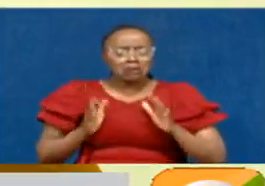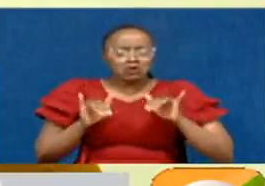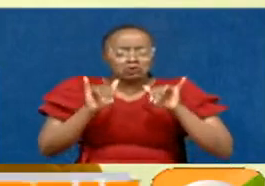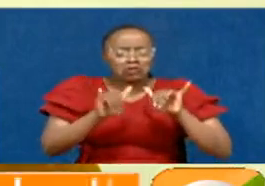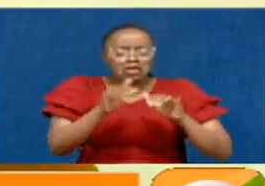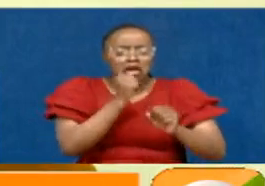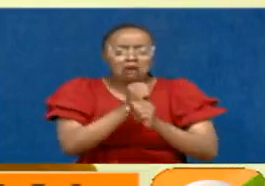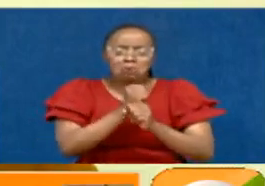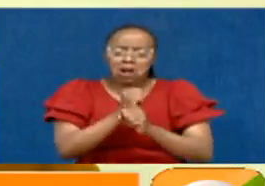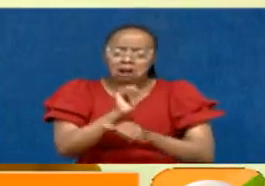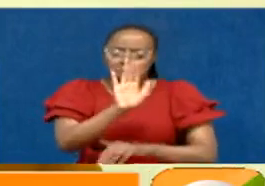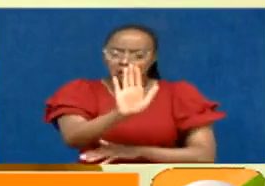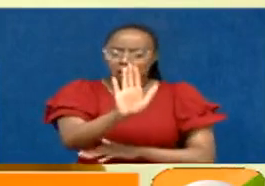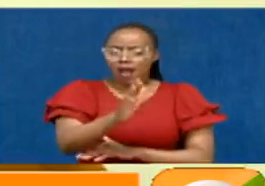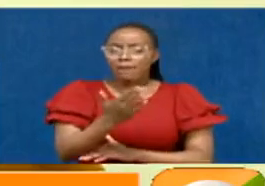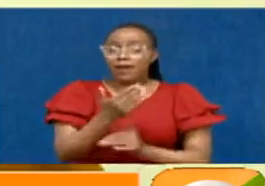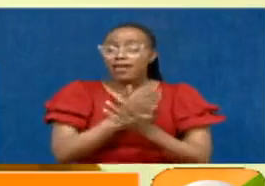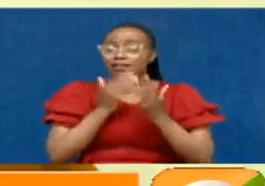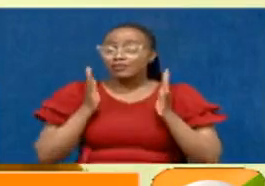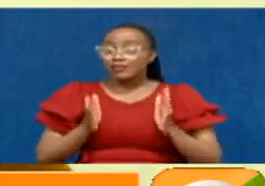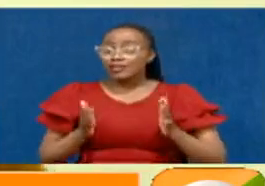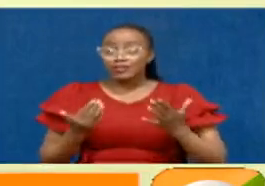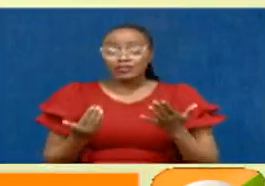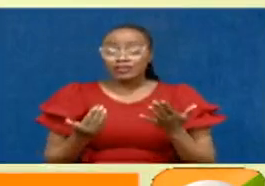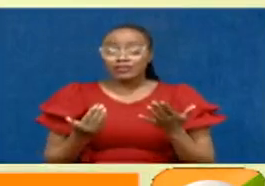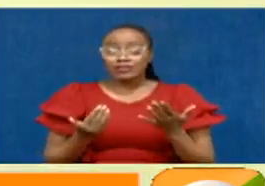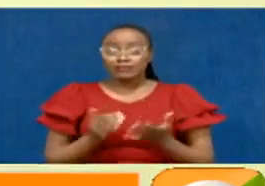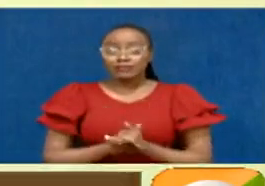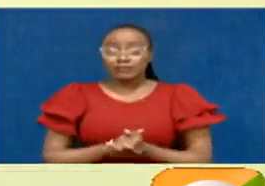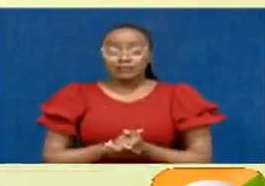meza yake anajifanyia kazi yake na hakuna mtu ama.